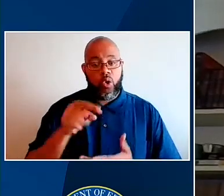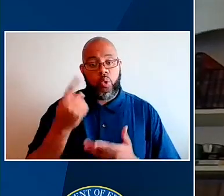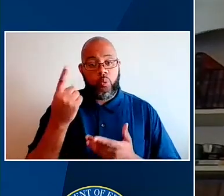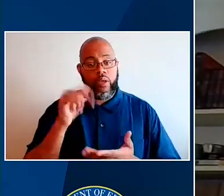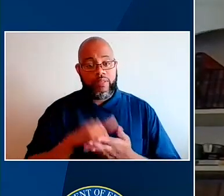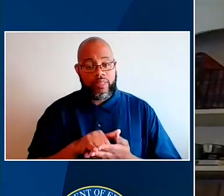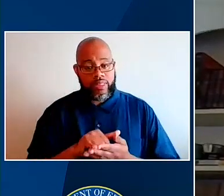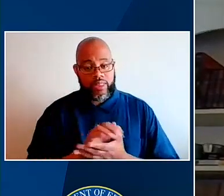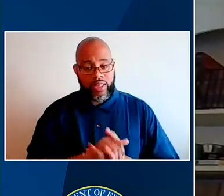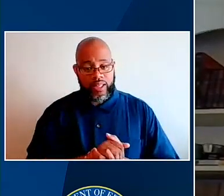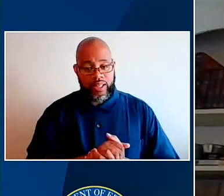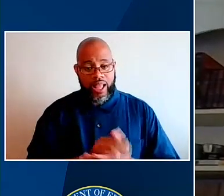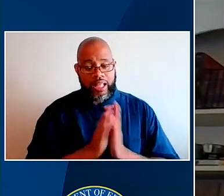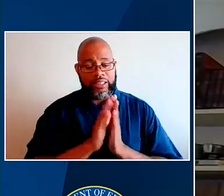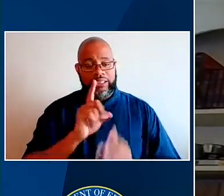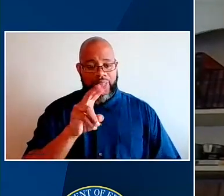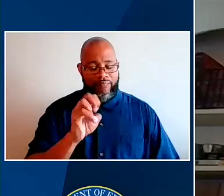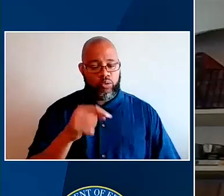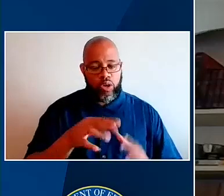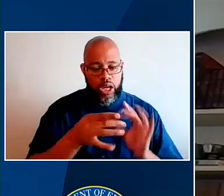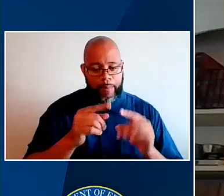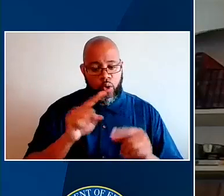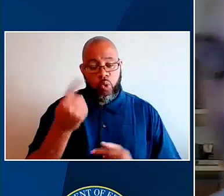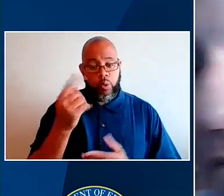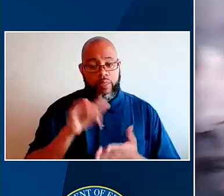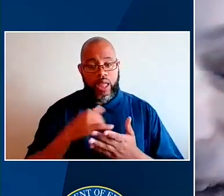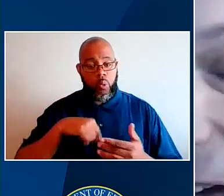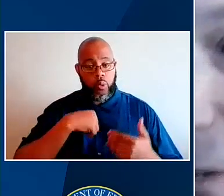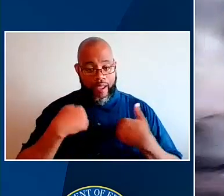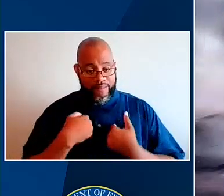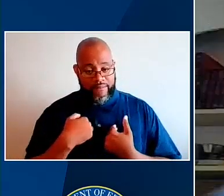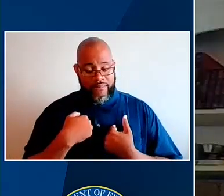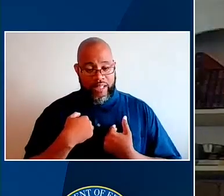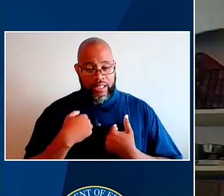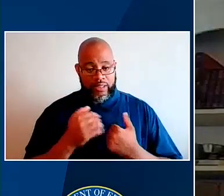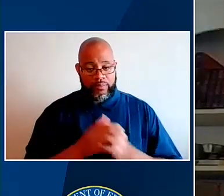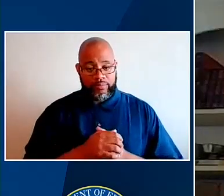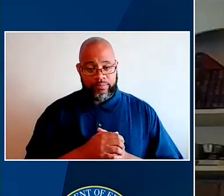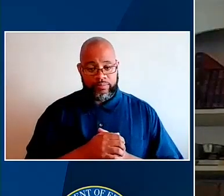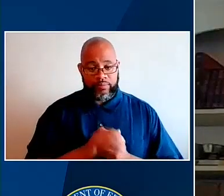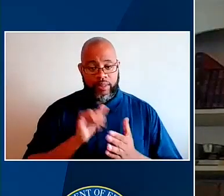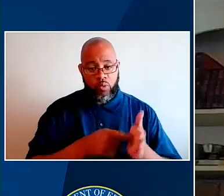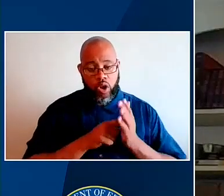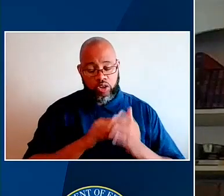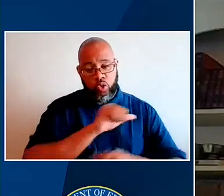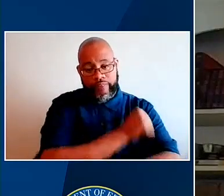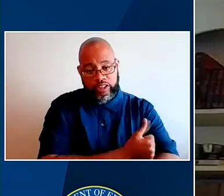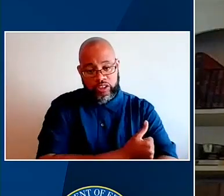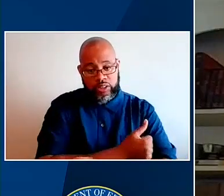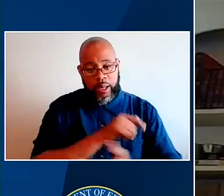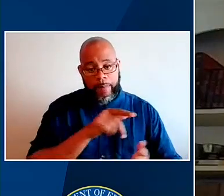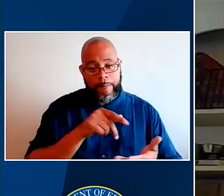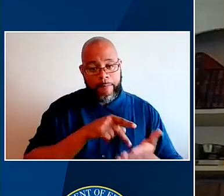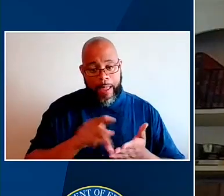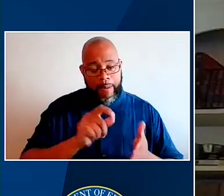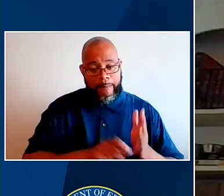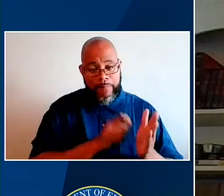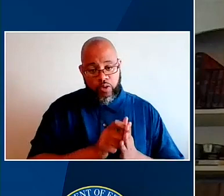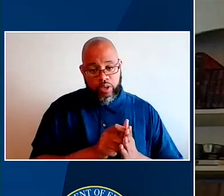and I'll ask Dave to comment here, maybe, the only one that we've got, that we have, that requires an authorization on payment period basis